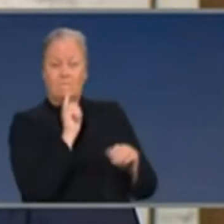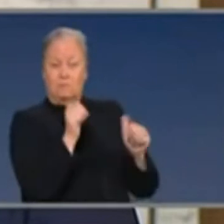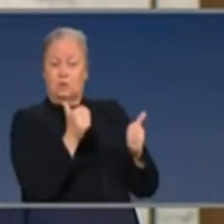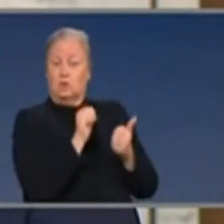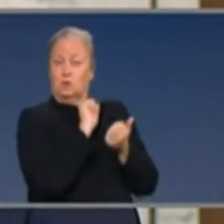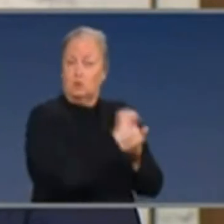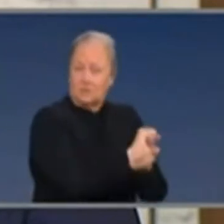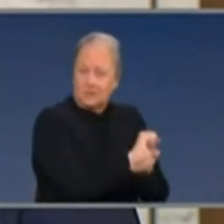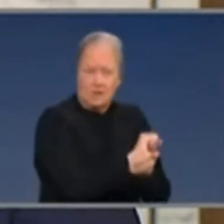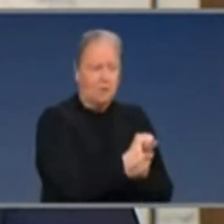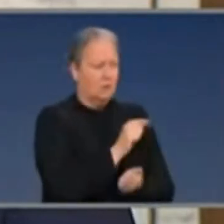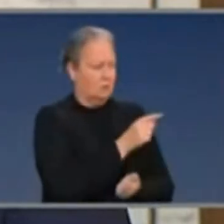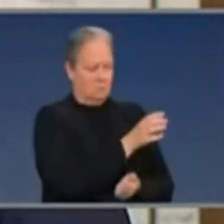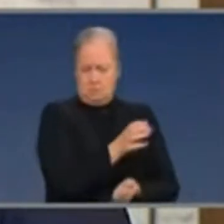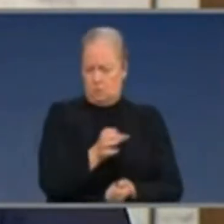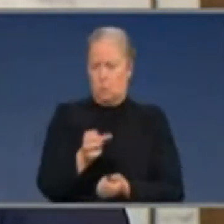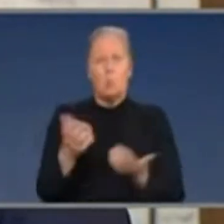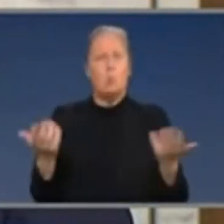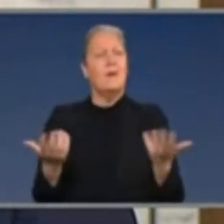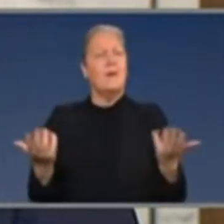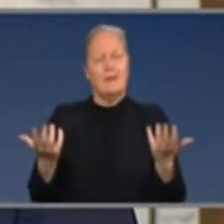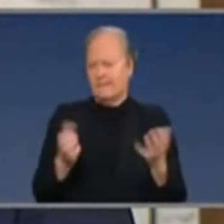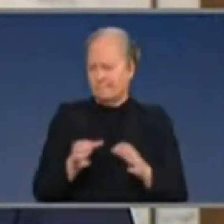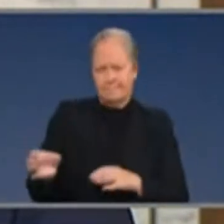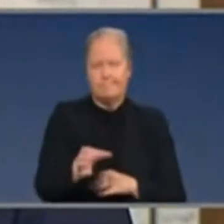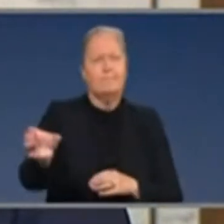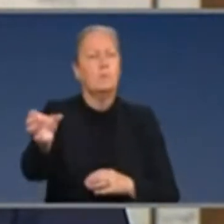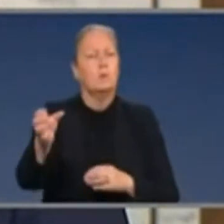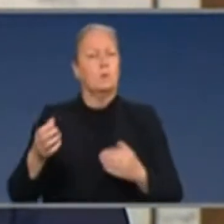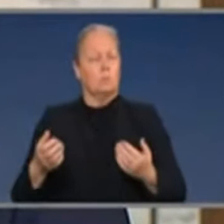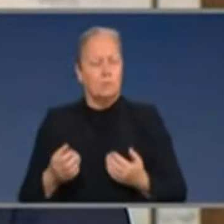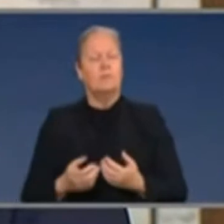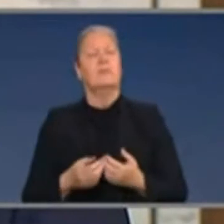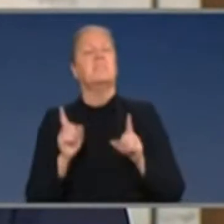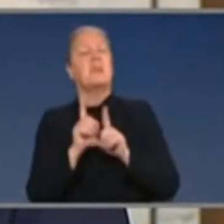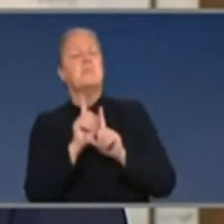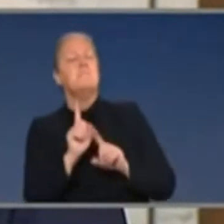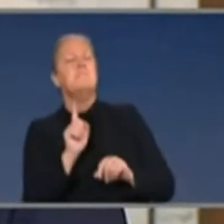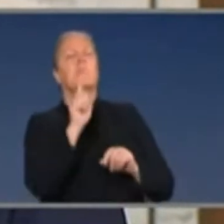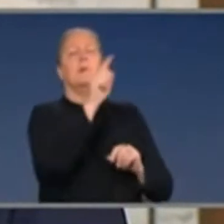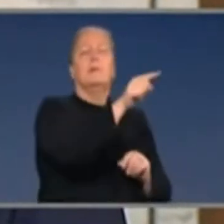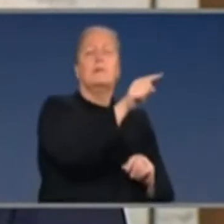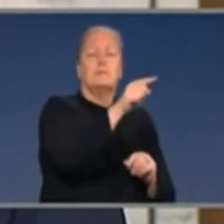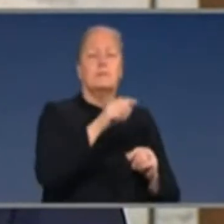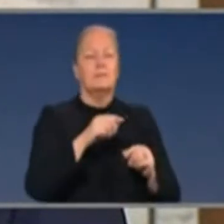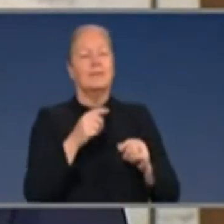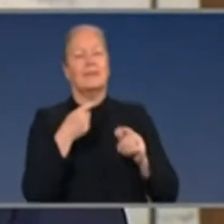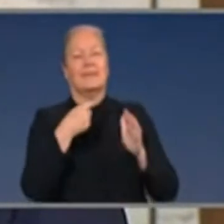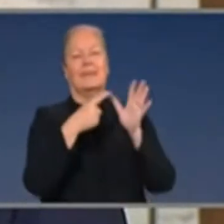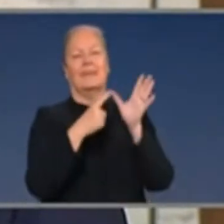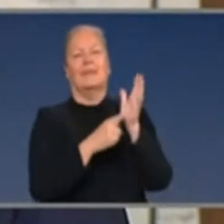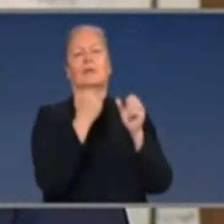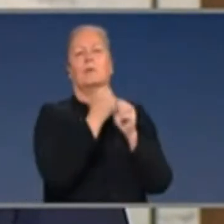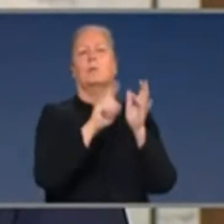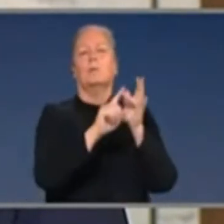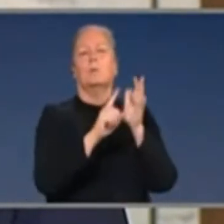take opportunities. And I want to acknowledge one of your organisations, Pat, in Kalgoorlie. The Aboriginal Community Controlled Health